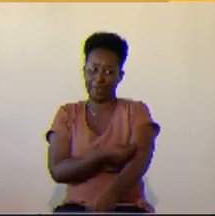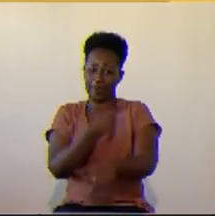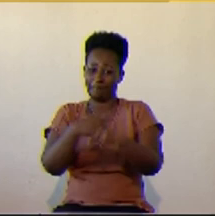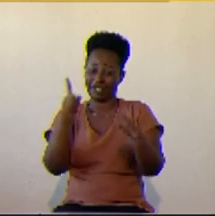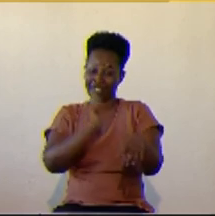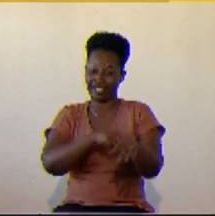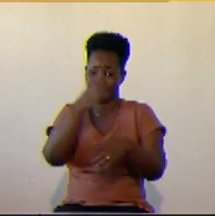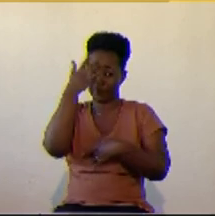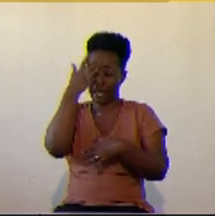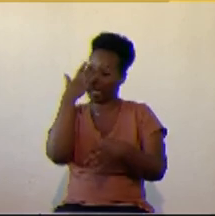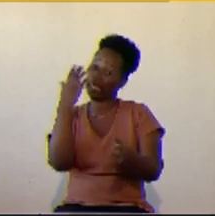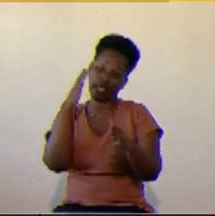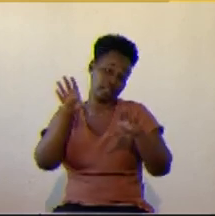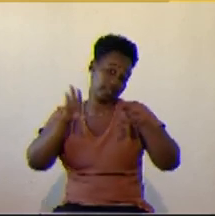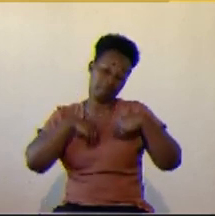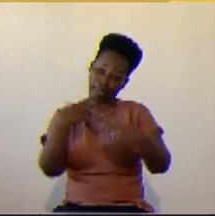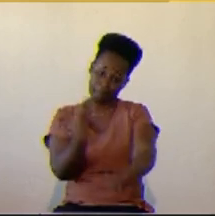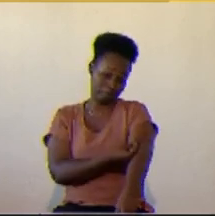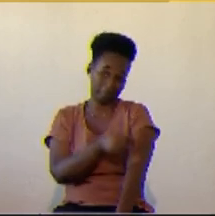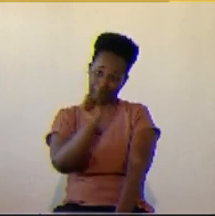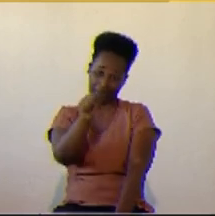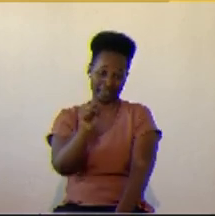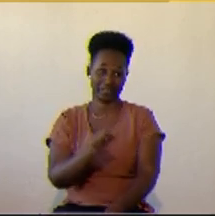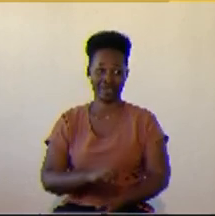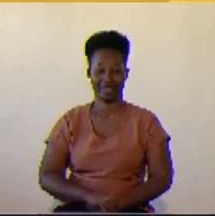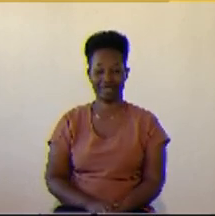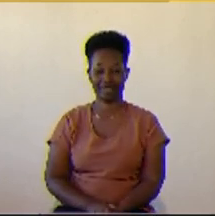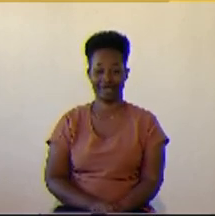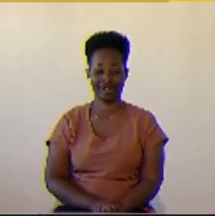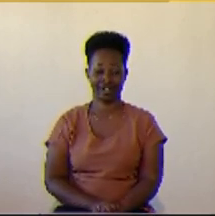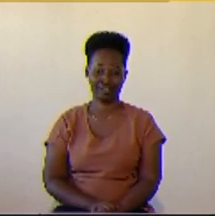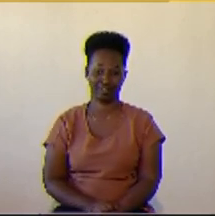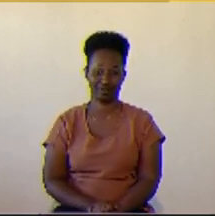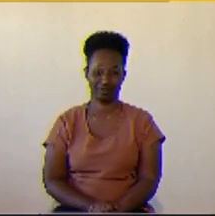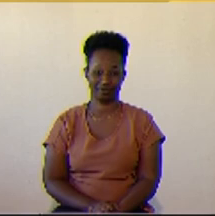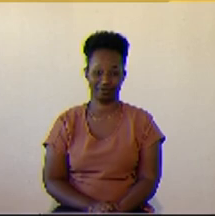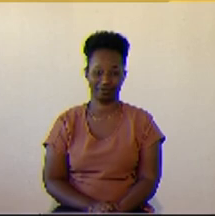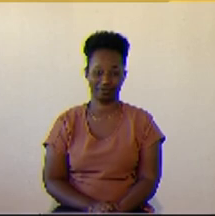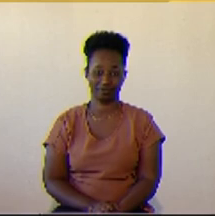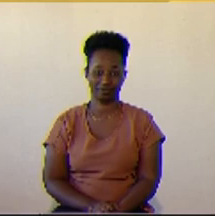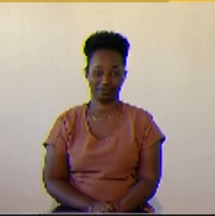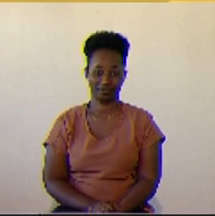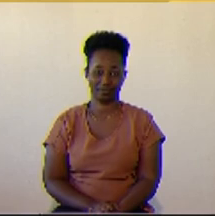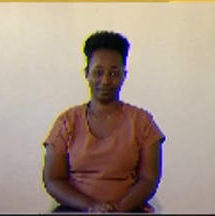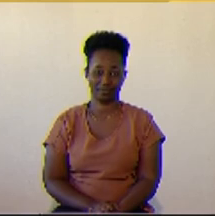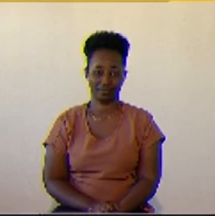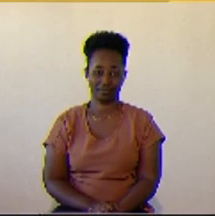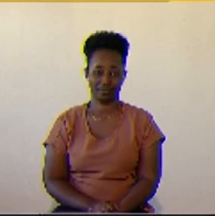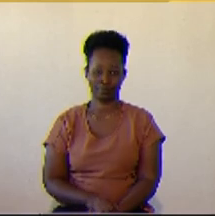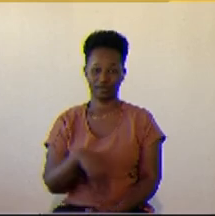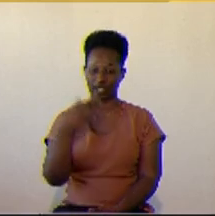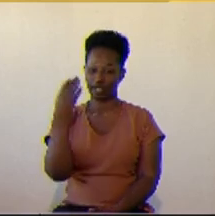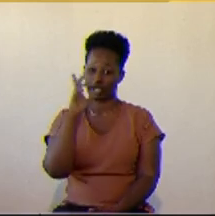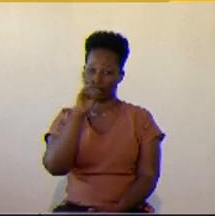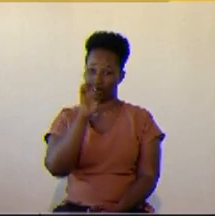sick, I have to be injected. By infusion into a vein in the patient's arm. The density of the